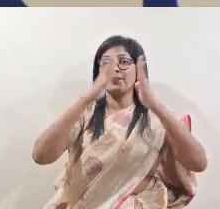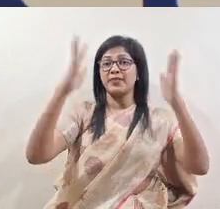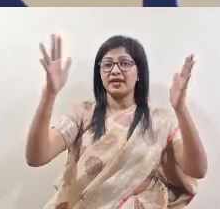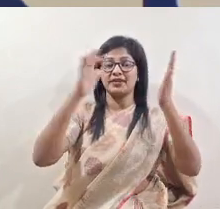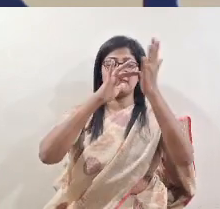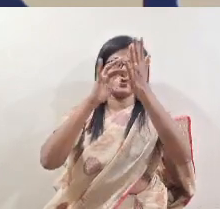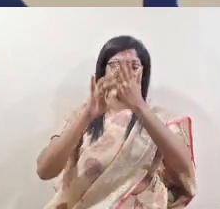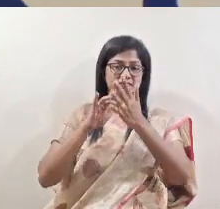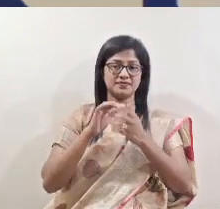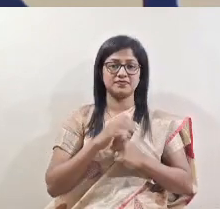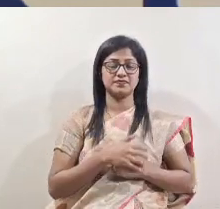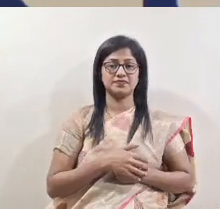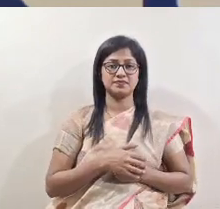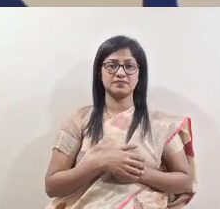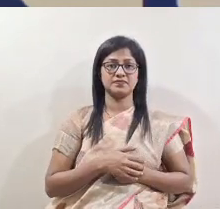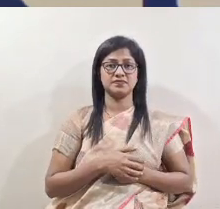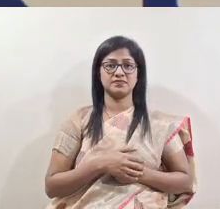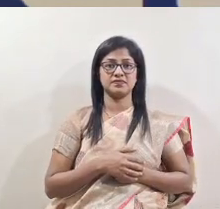the VRU